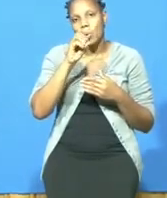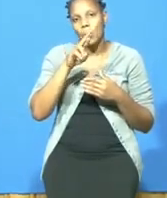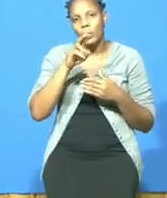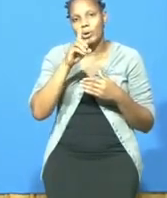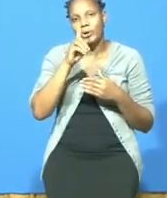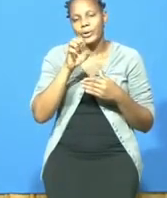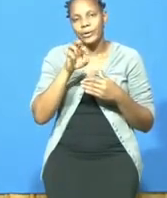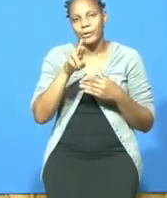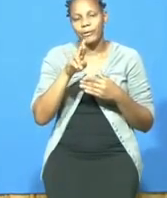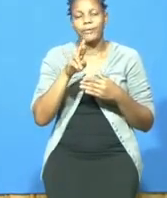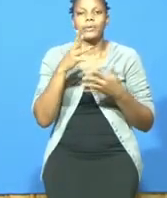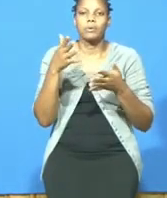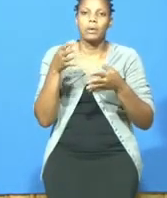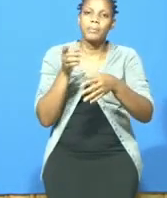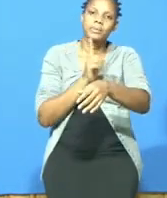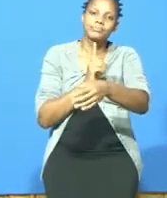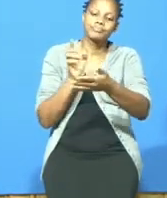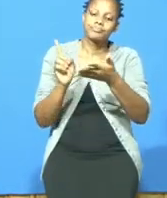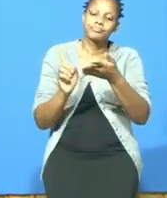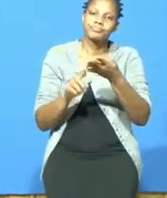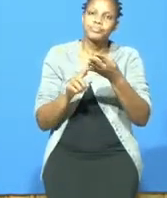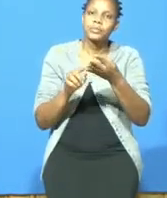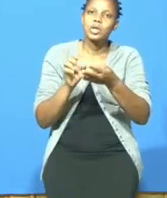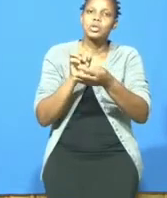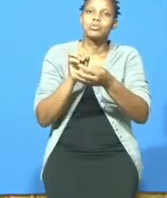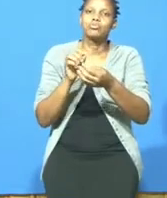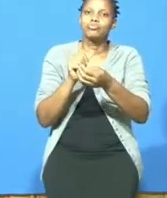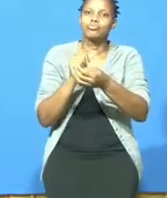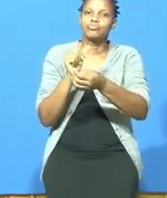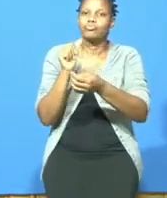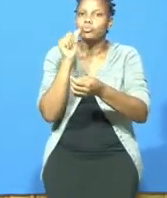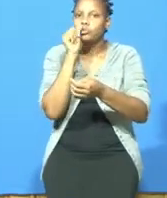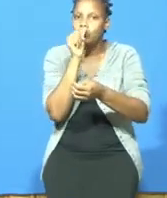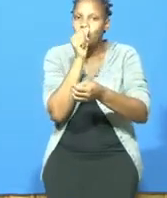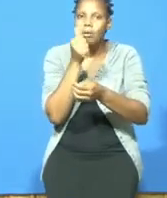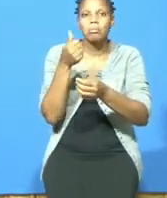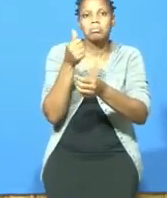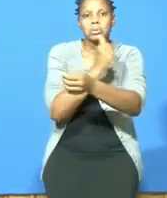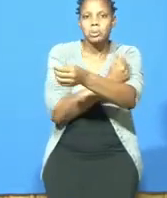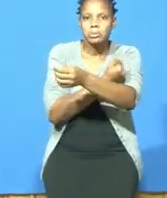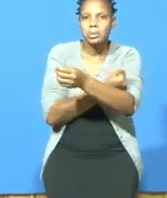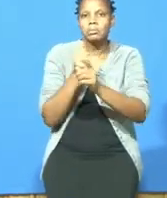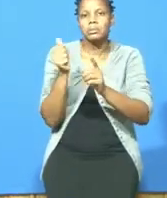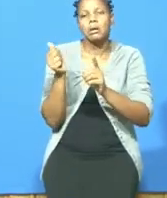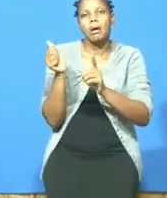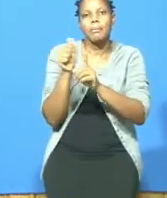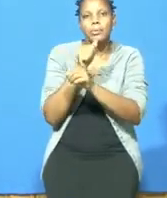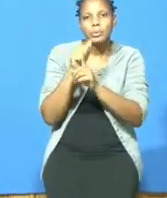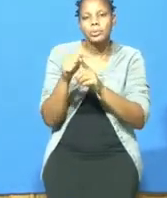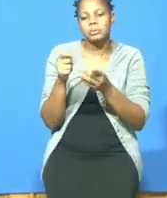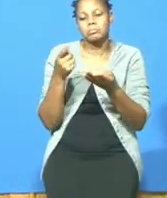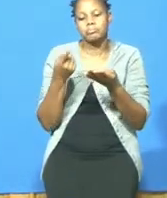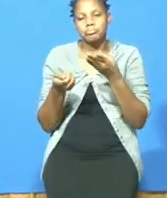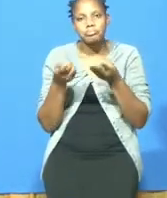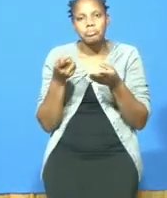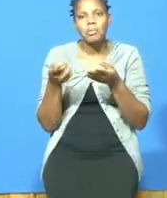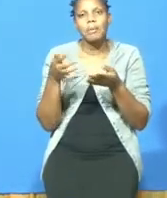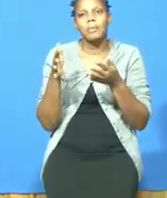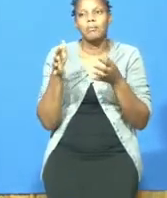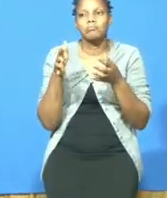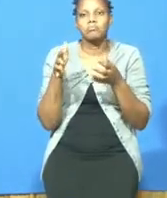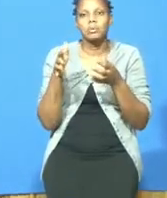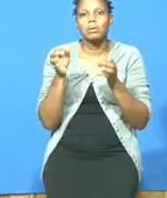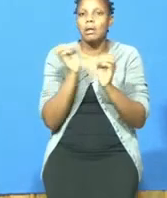know, economic stress, where persons would have lost their job and have no income coming in at all and